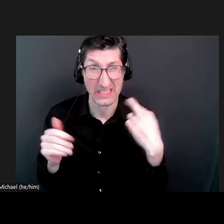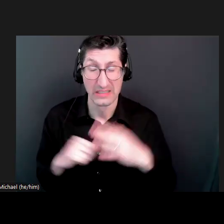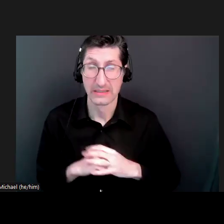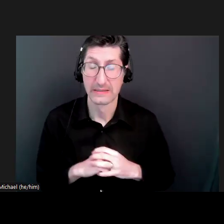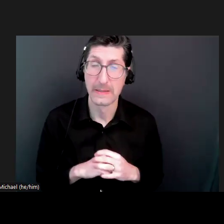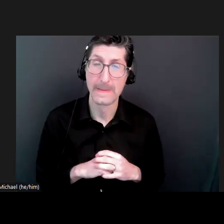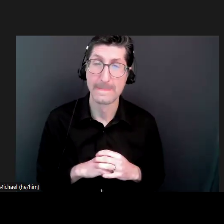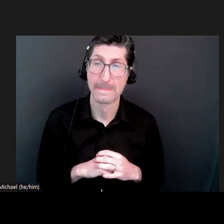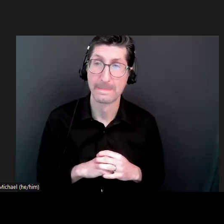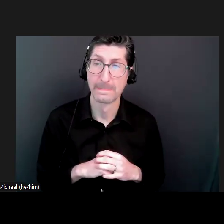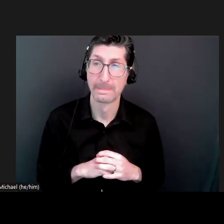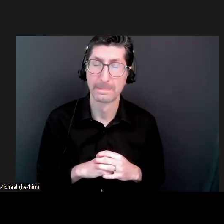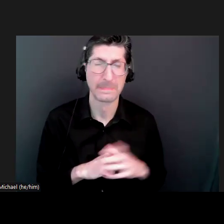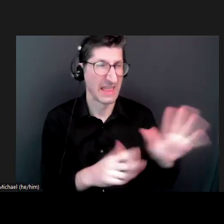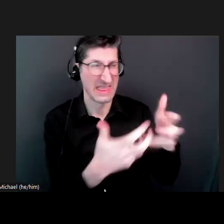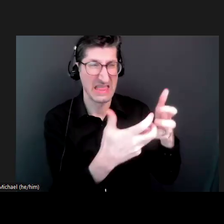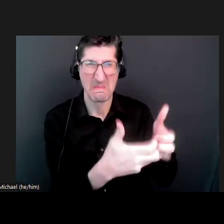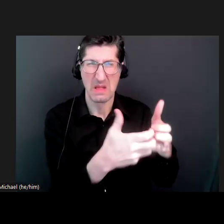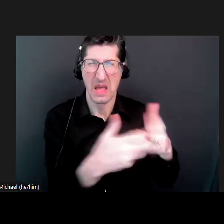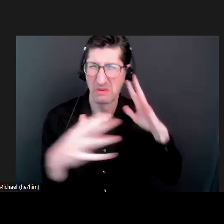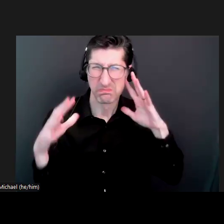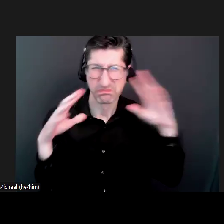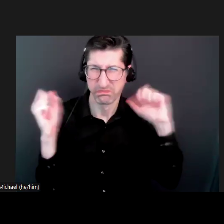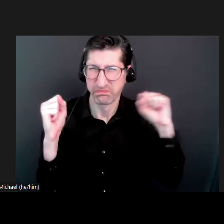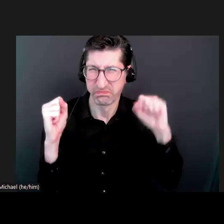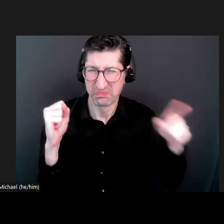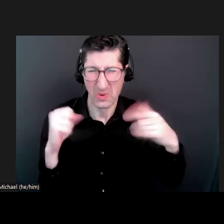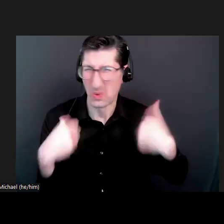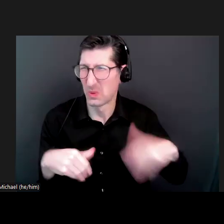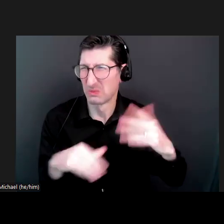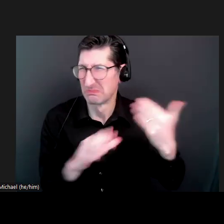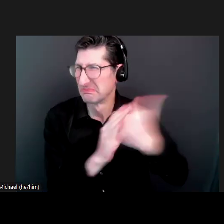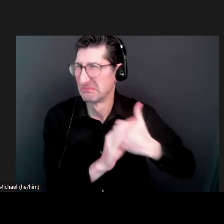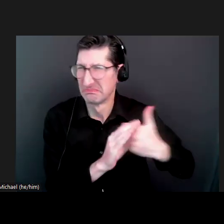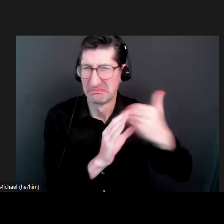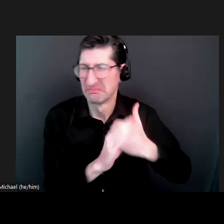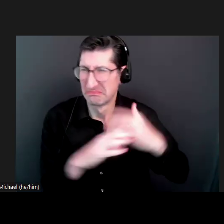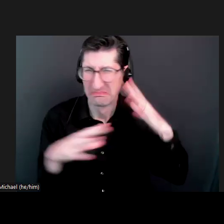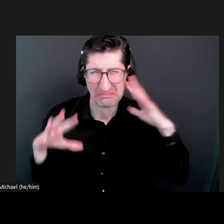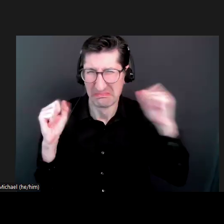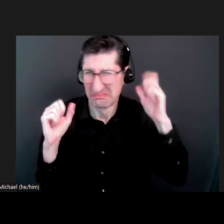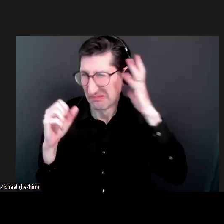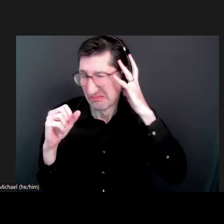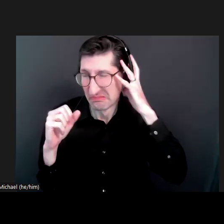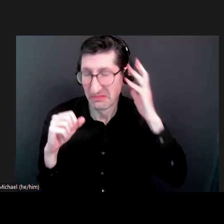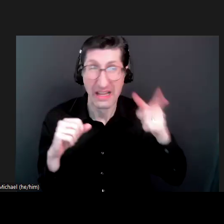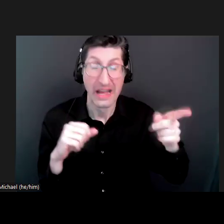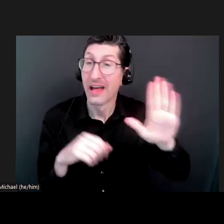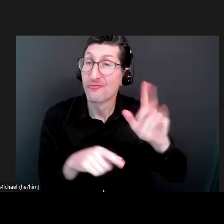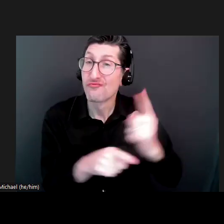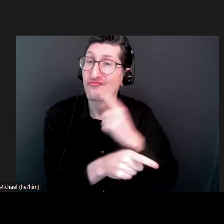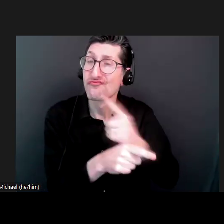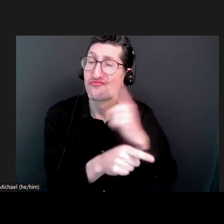This plant is very noisy on a nuisance level. They don't have regular working